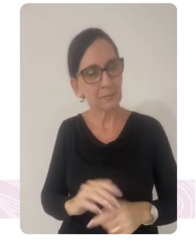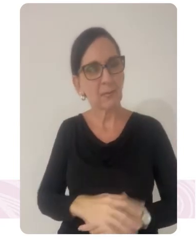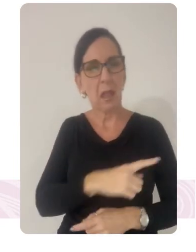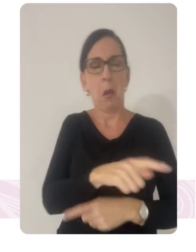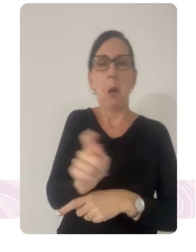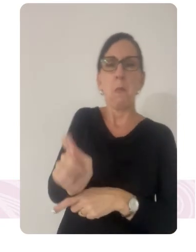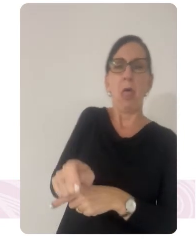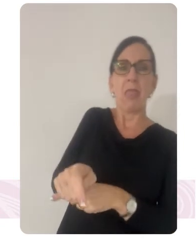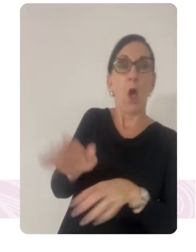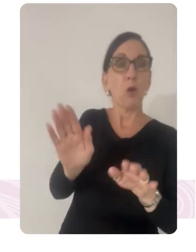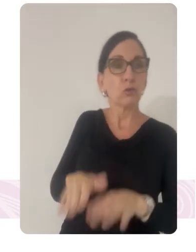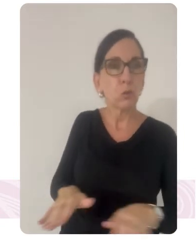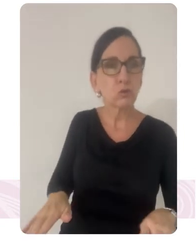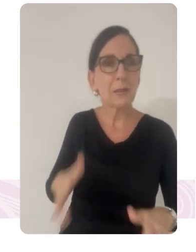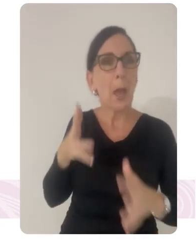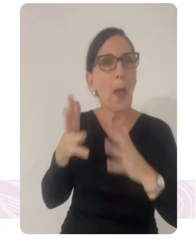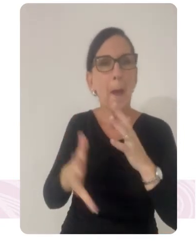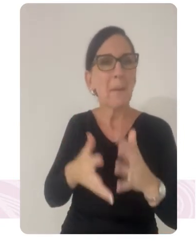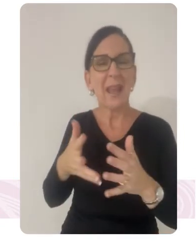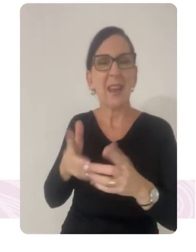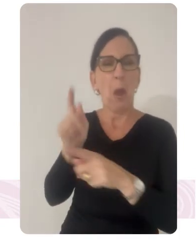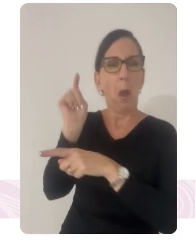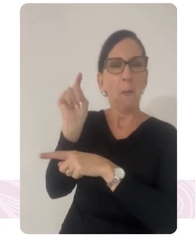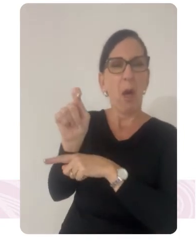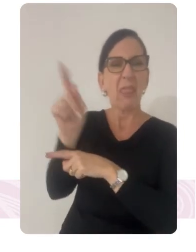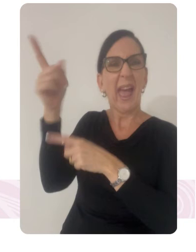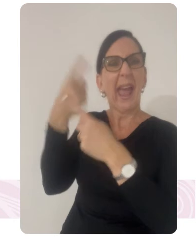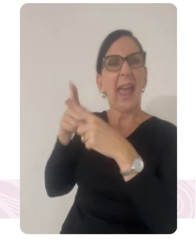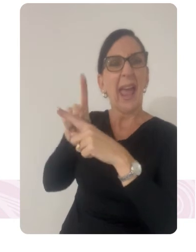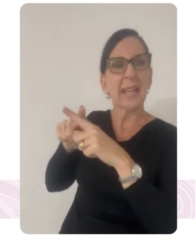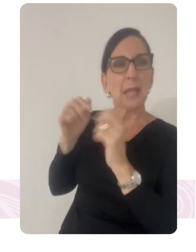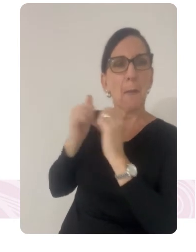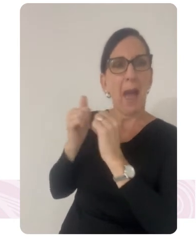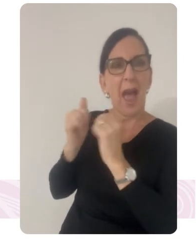the children can include the ex-partner ignoring